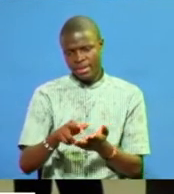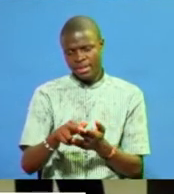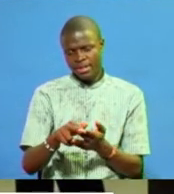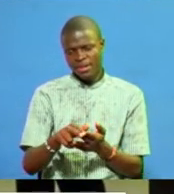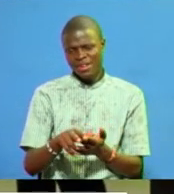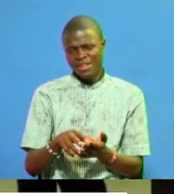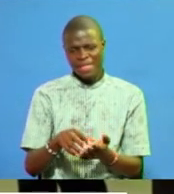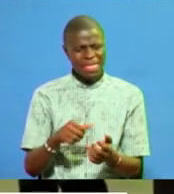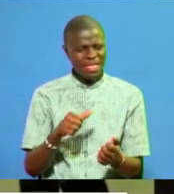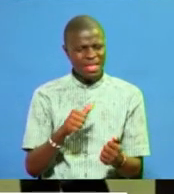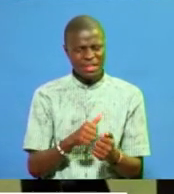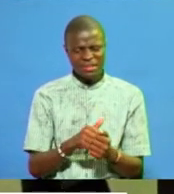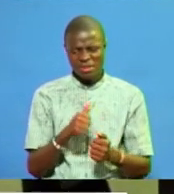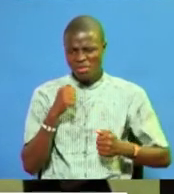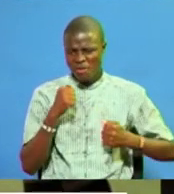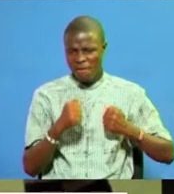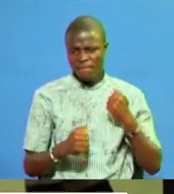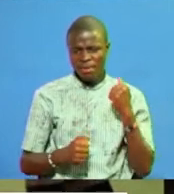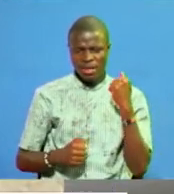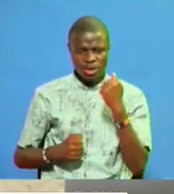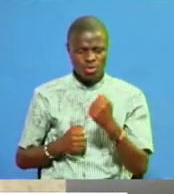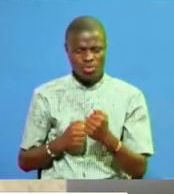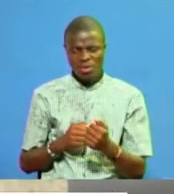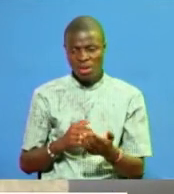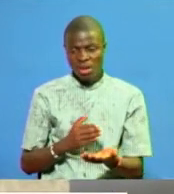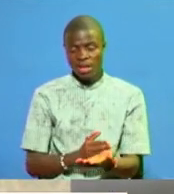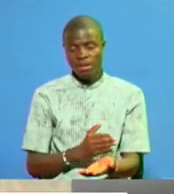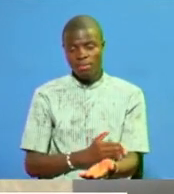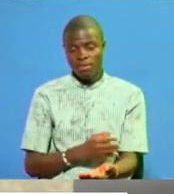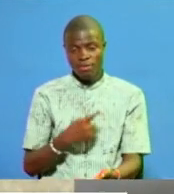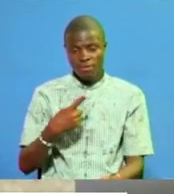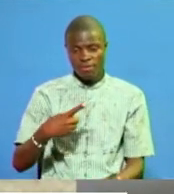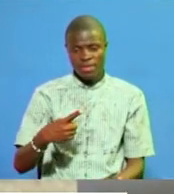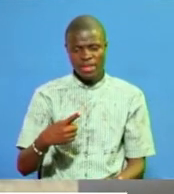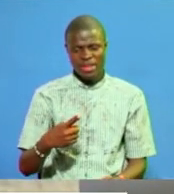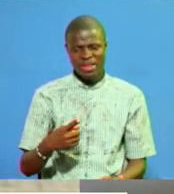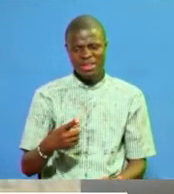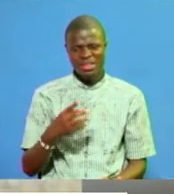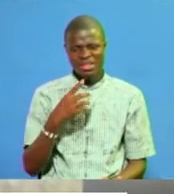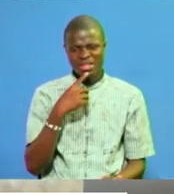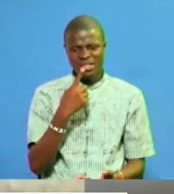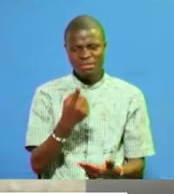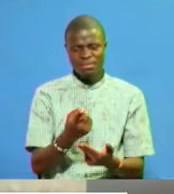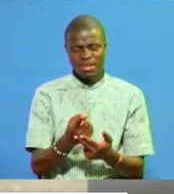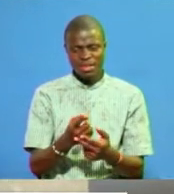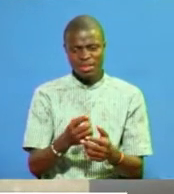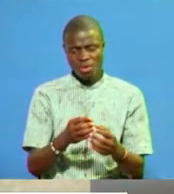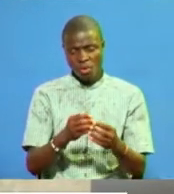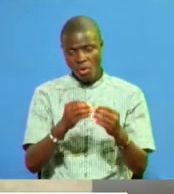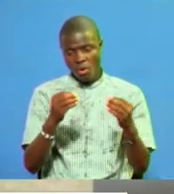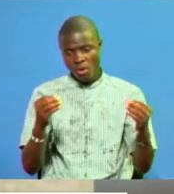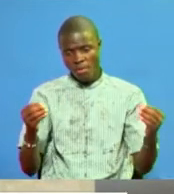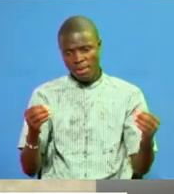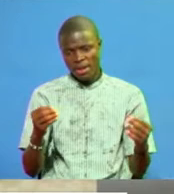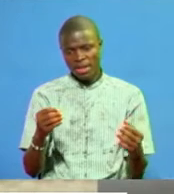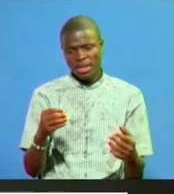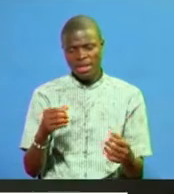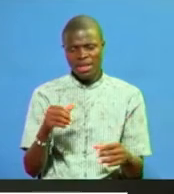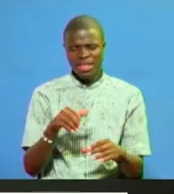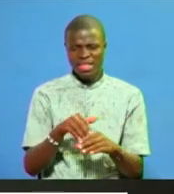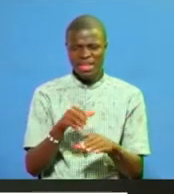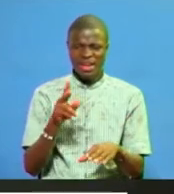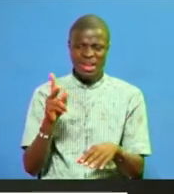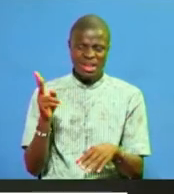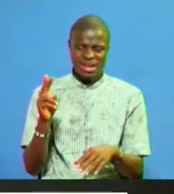tournaments that will improve their overall ranking and exposure. Speaking at the official signing ceremony in Nairobi, KRU chairperson